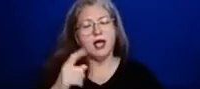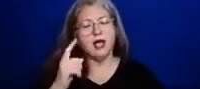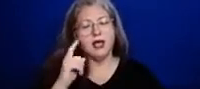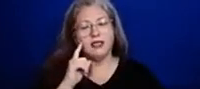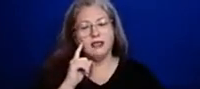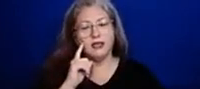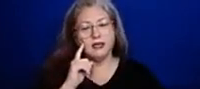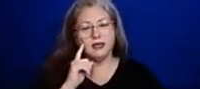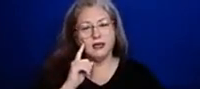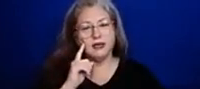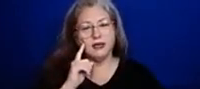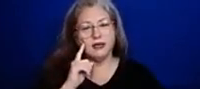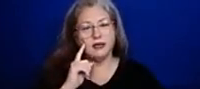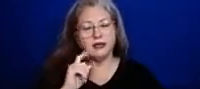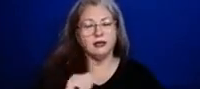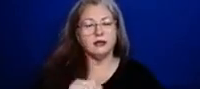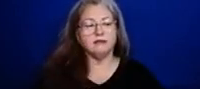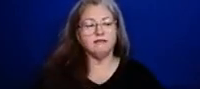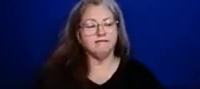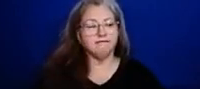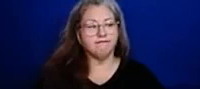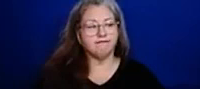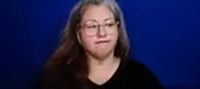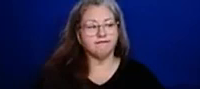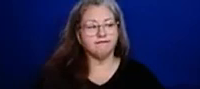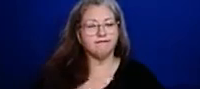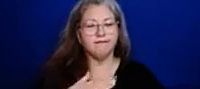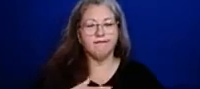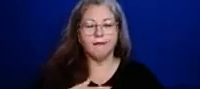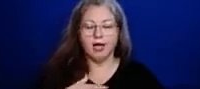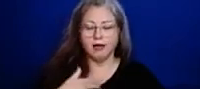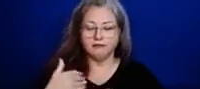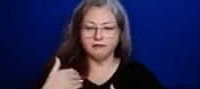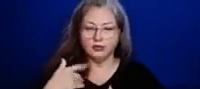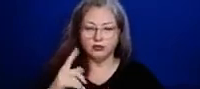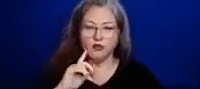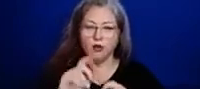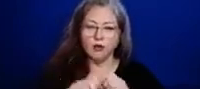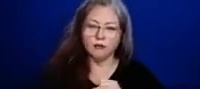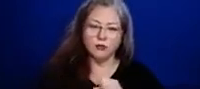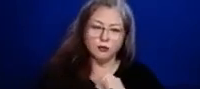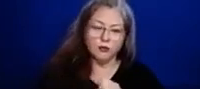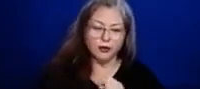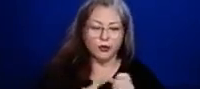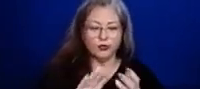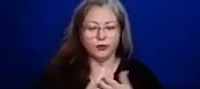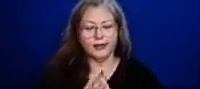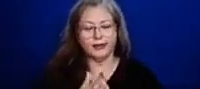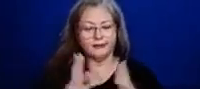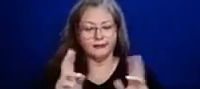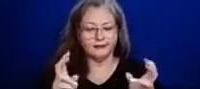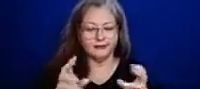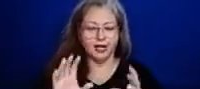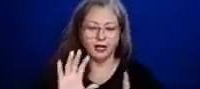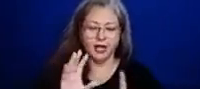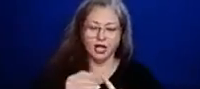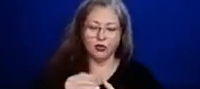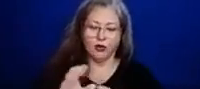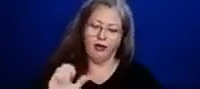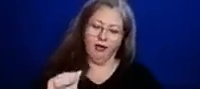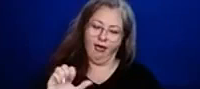think this vocation of promoting, or, you know, being a cultural